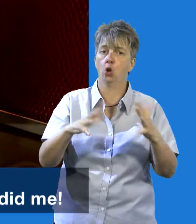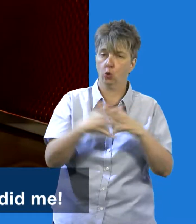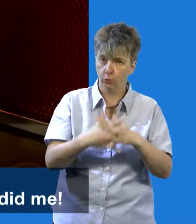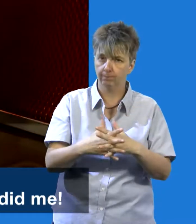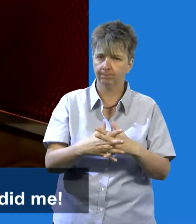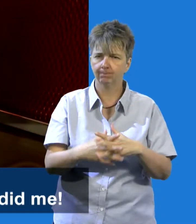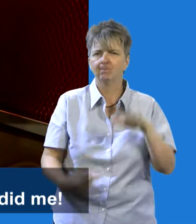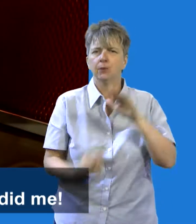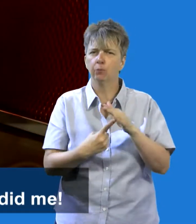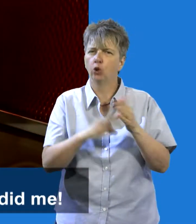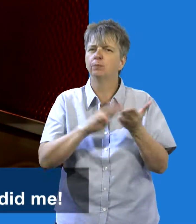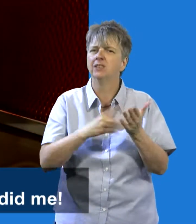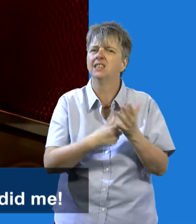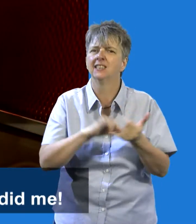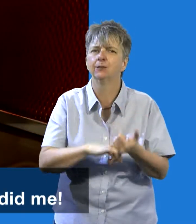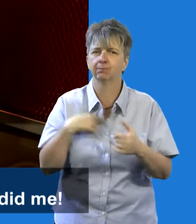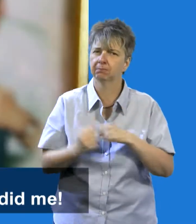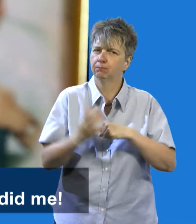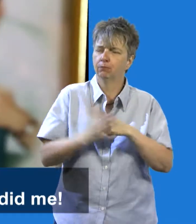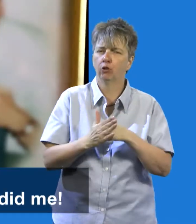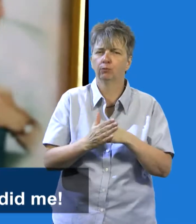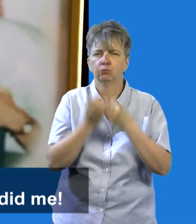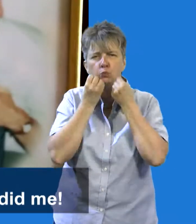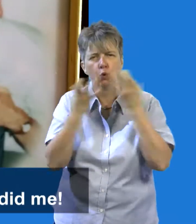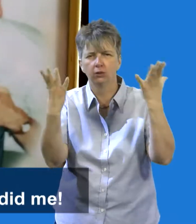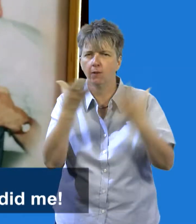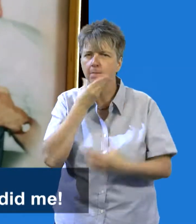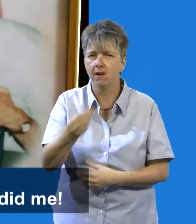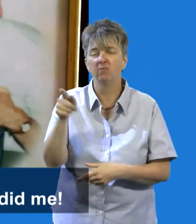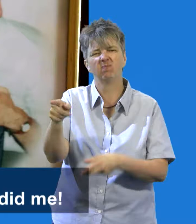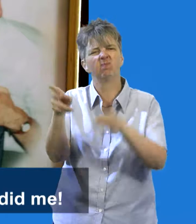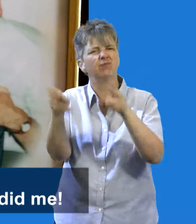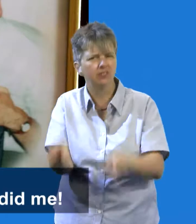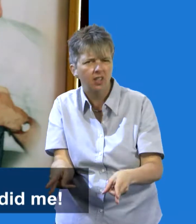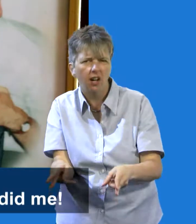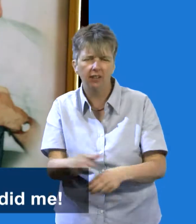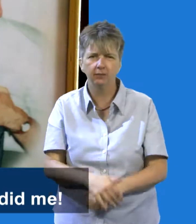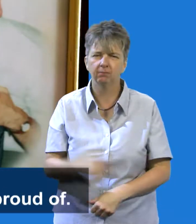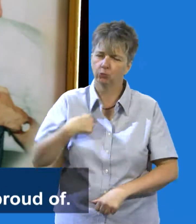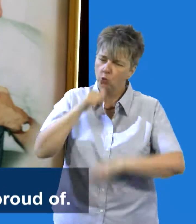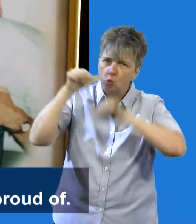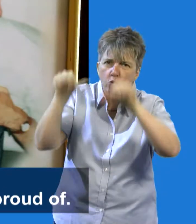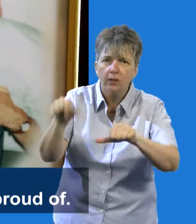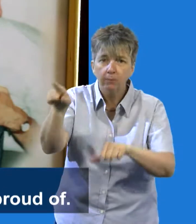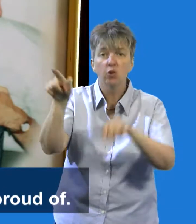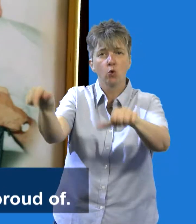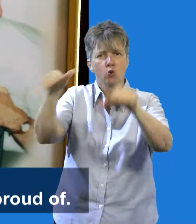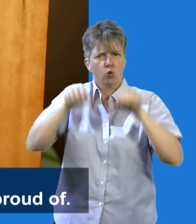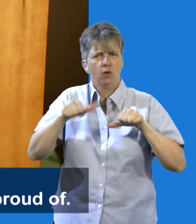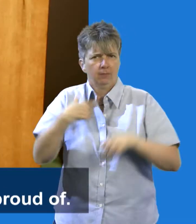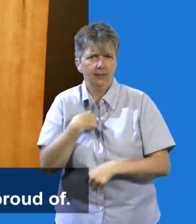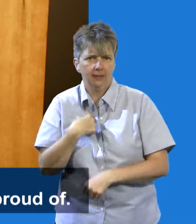late husband. I absolutely adored him, and he did me. We were